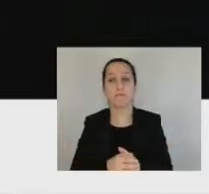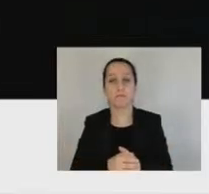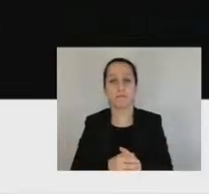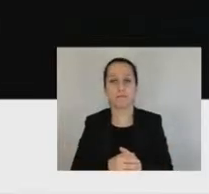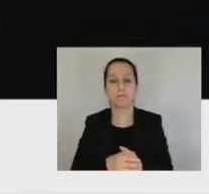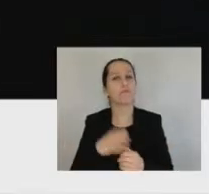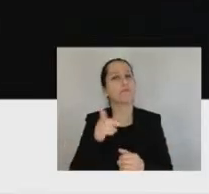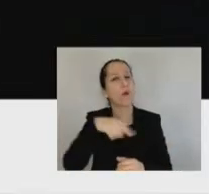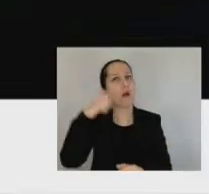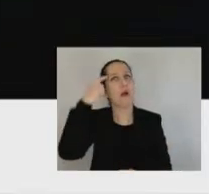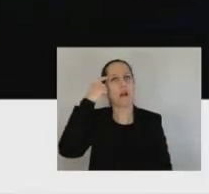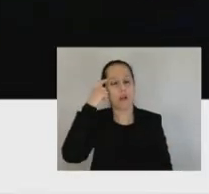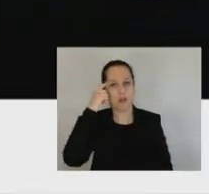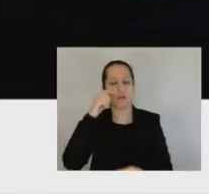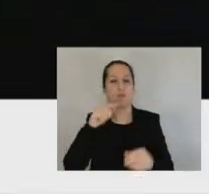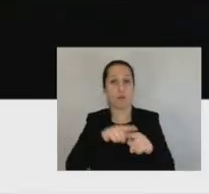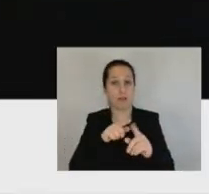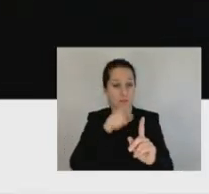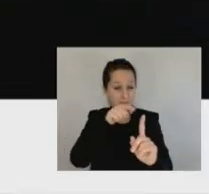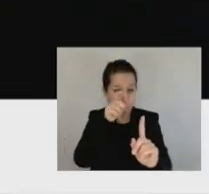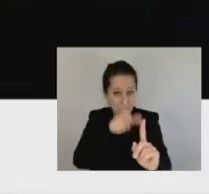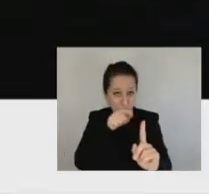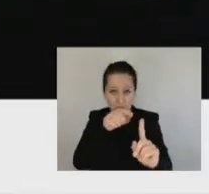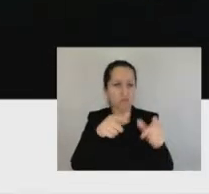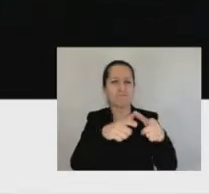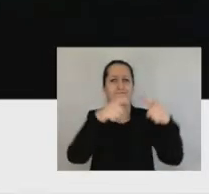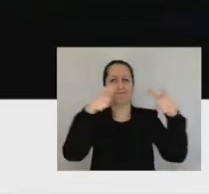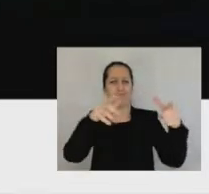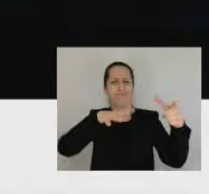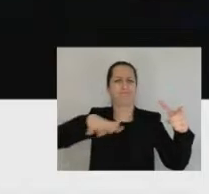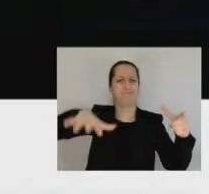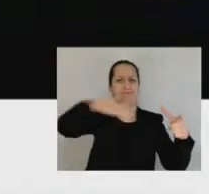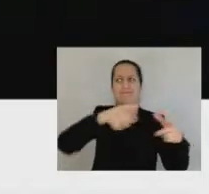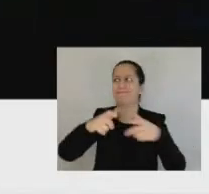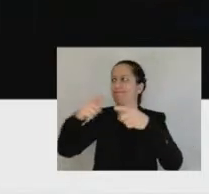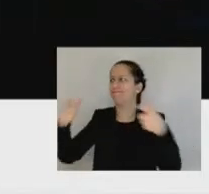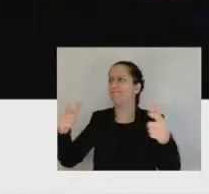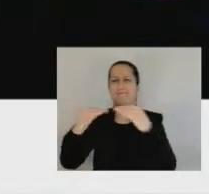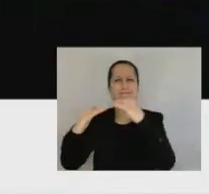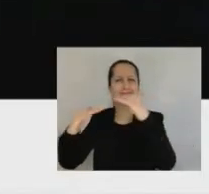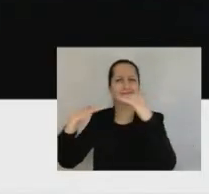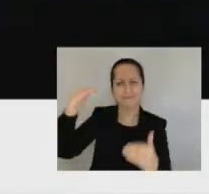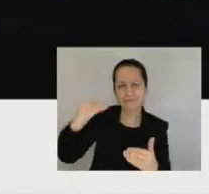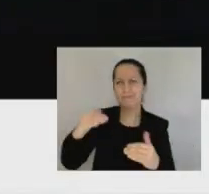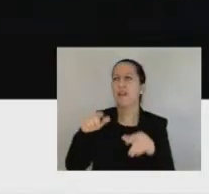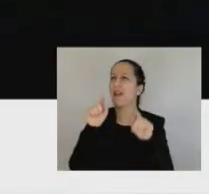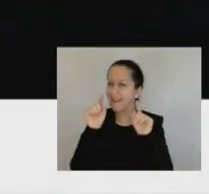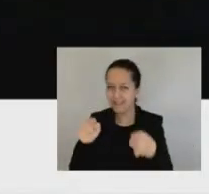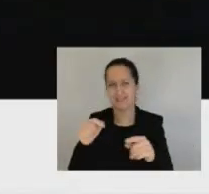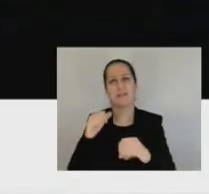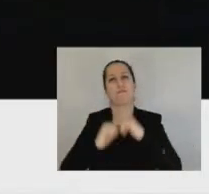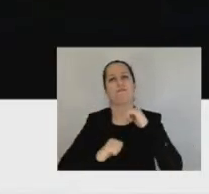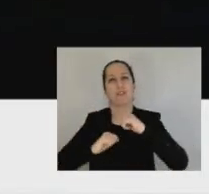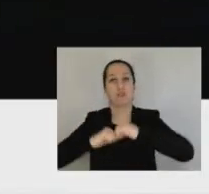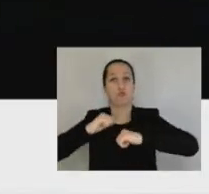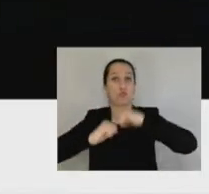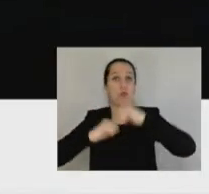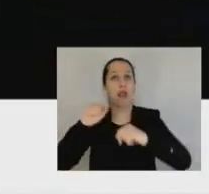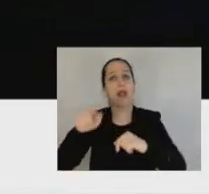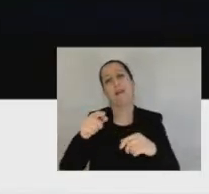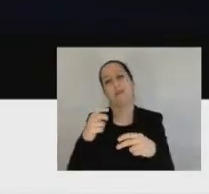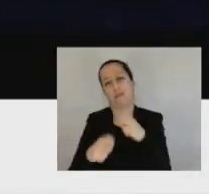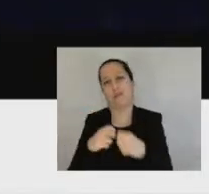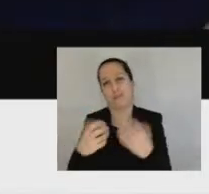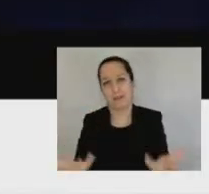those spheres, but rather to the fact that we have to analyze these more structural aspects that are limiting the impact that public policies have in this